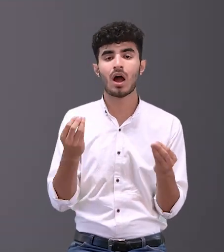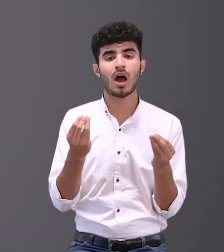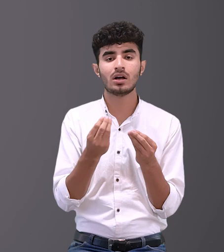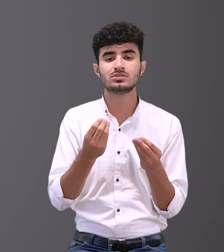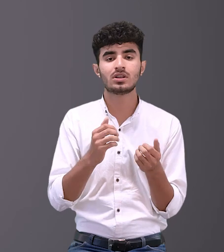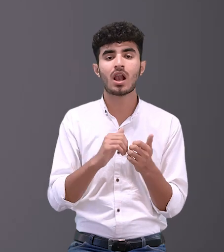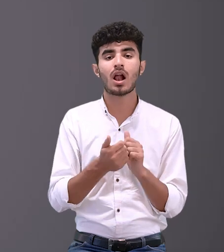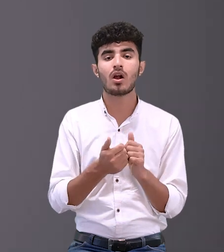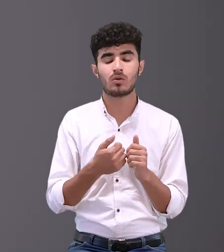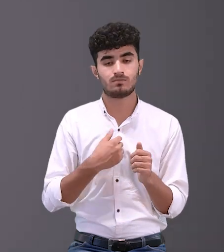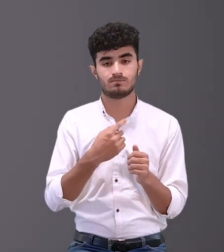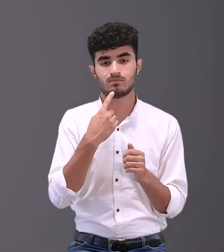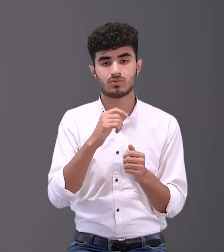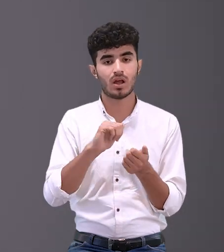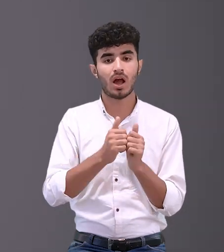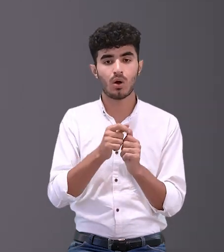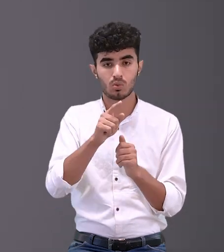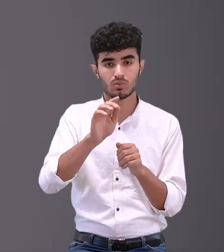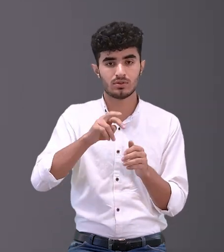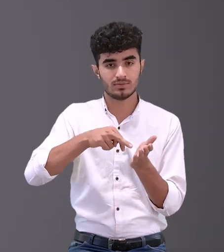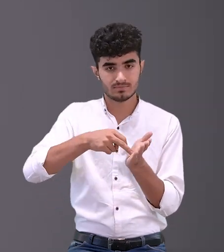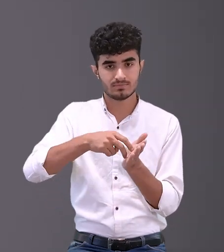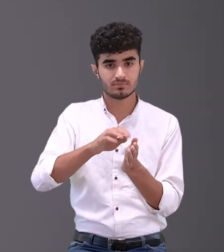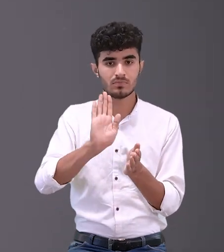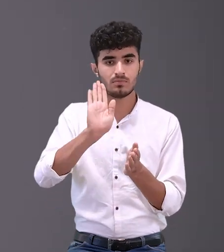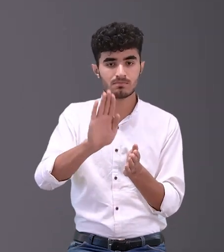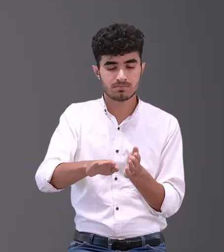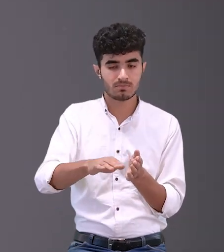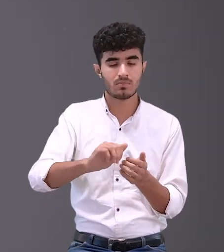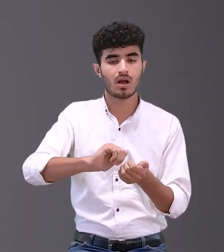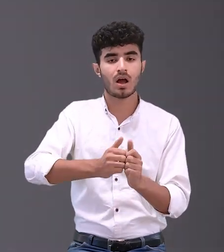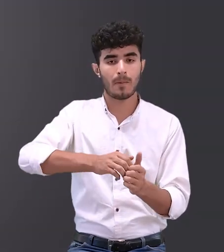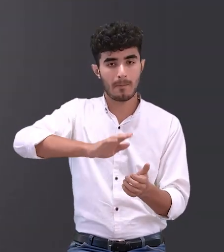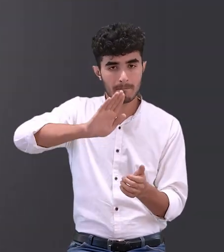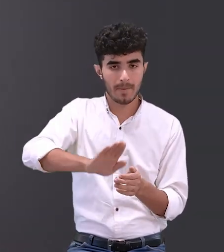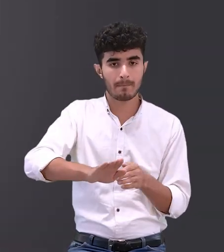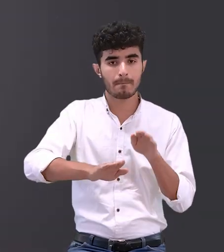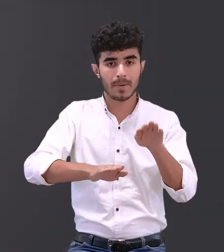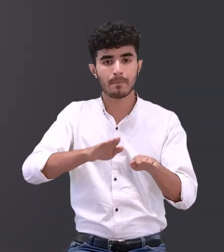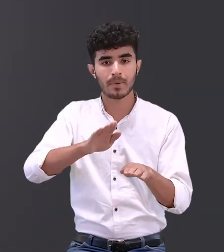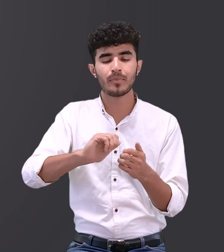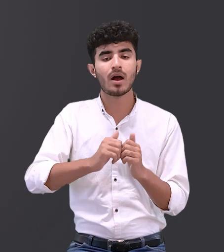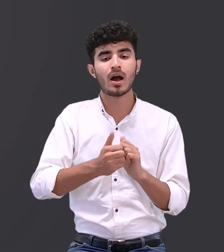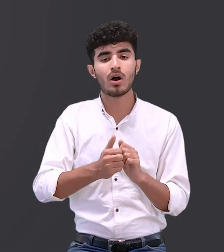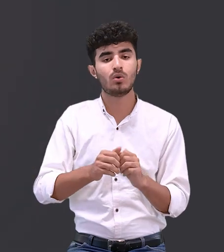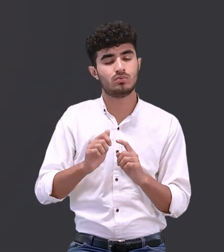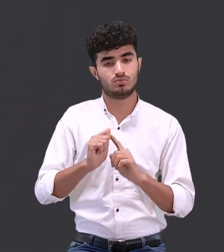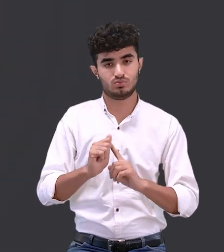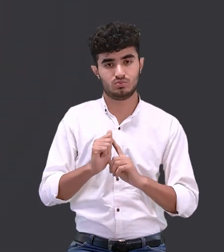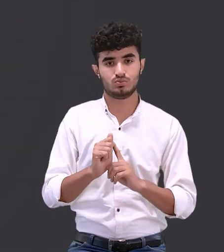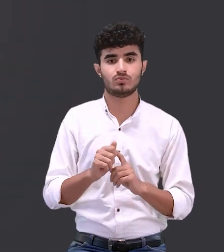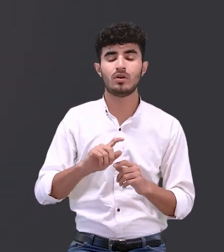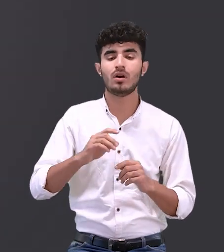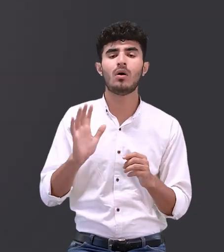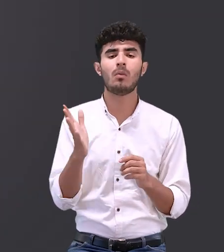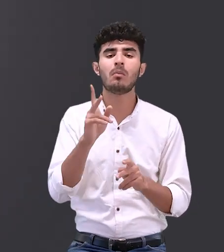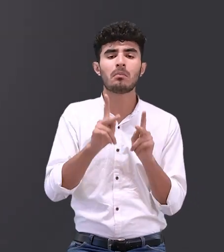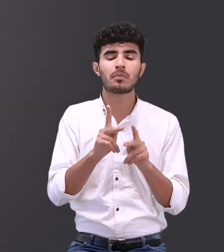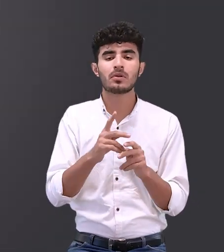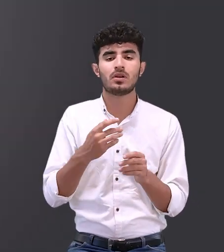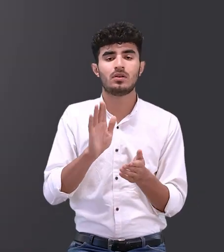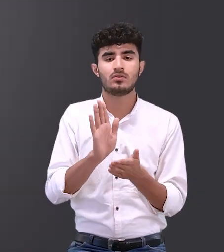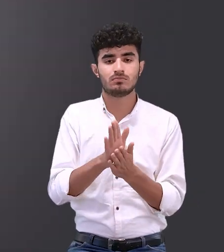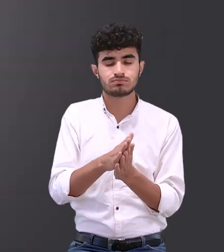all of us can benefit from how we land the feet on the floor. And so most of the people do not actually have flat feet. They